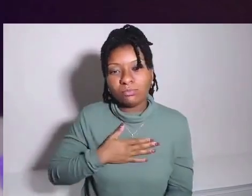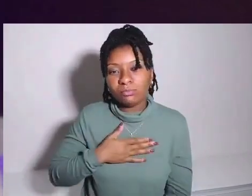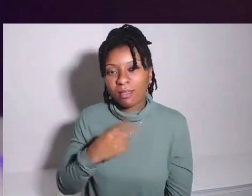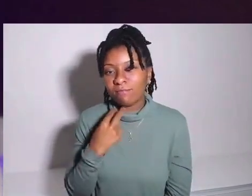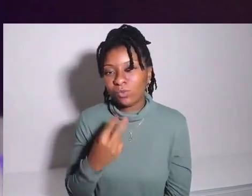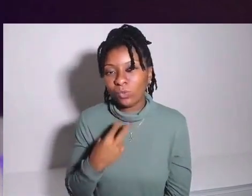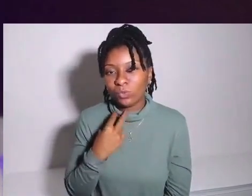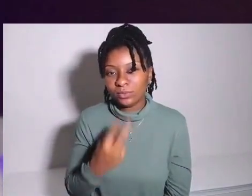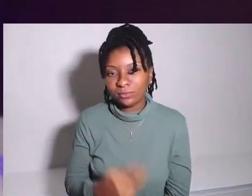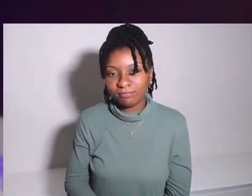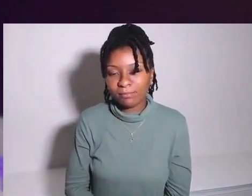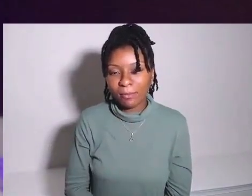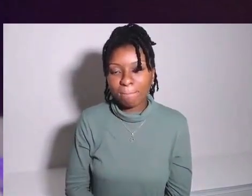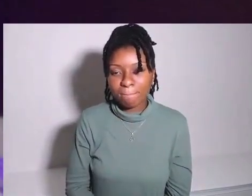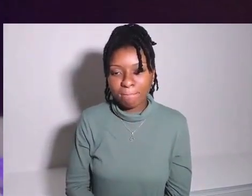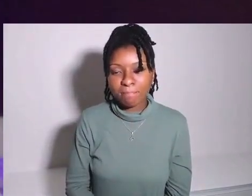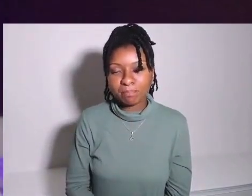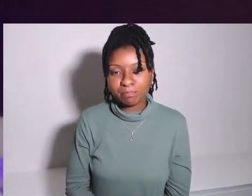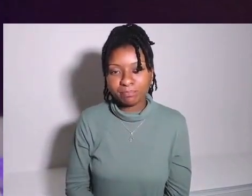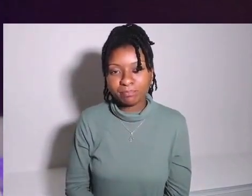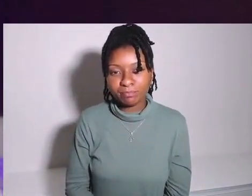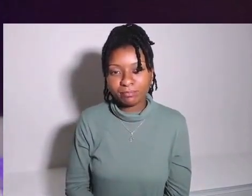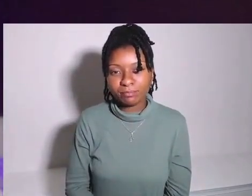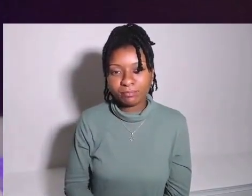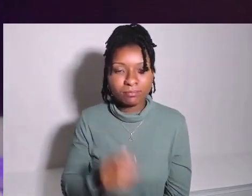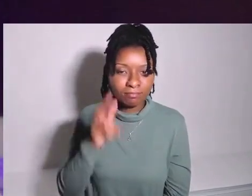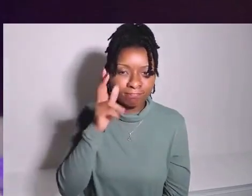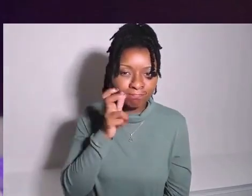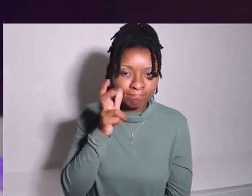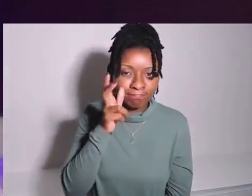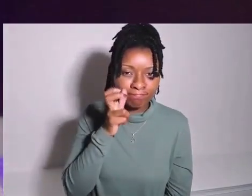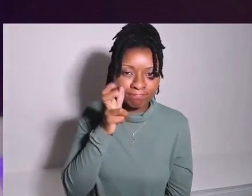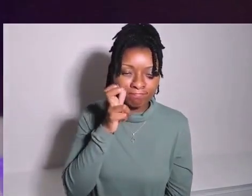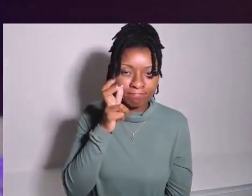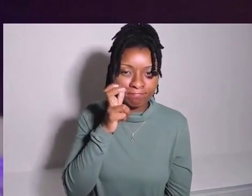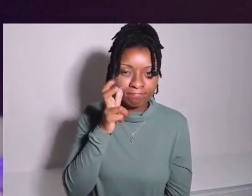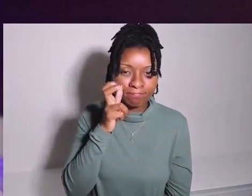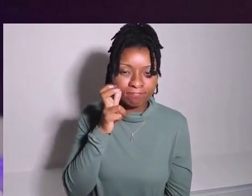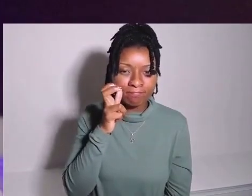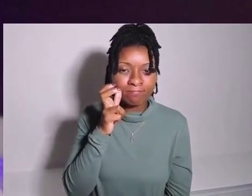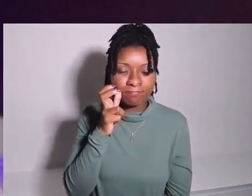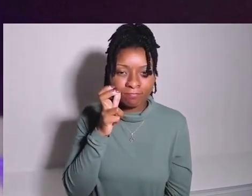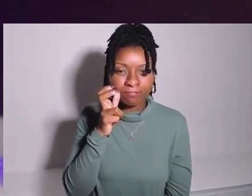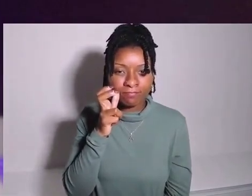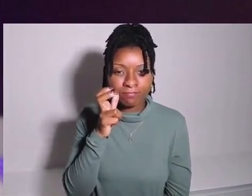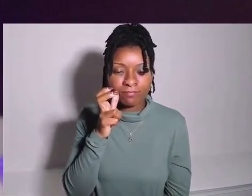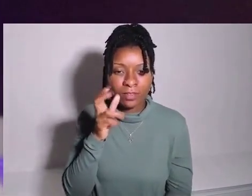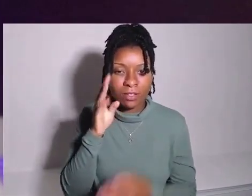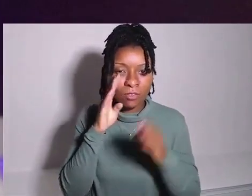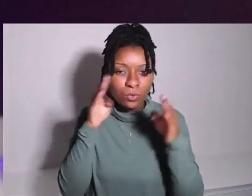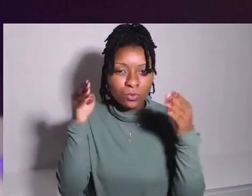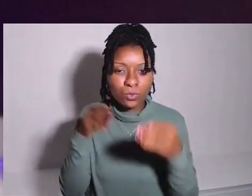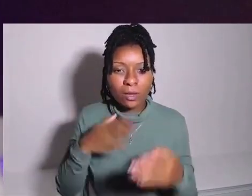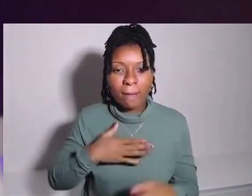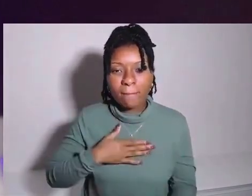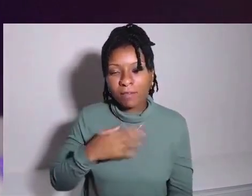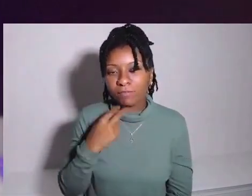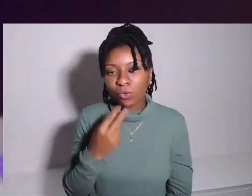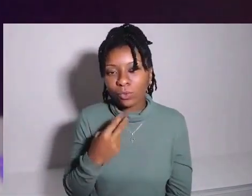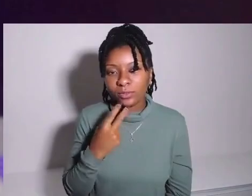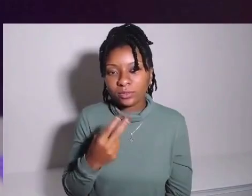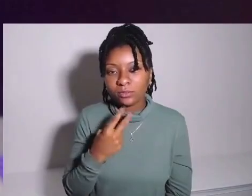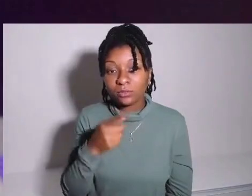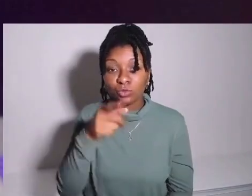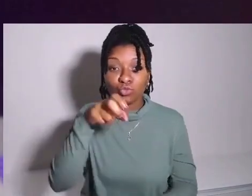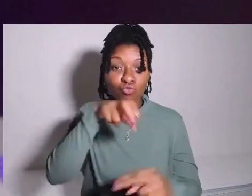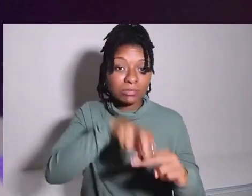So listening and leaning into my voice, if you are laying or sitting back, allowing wherever you